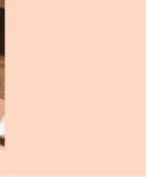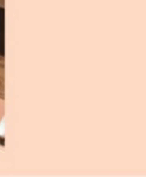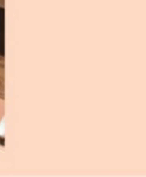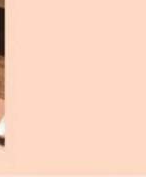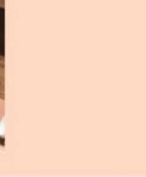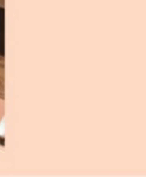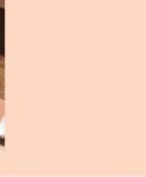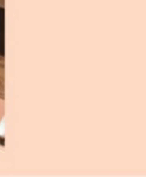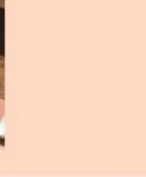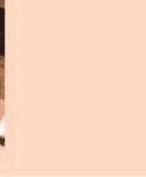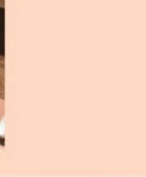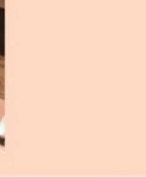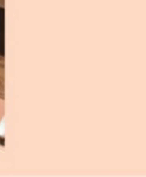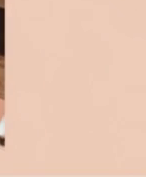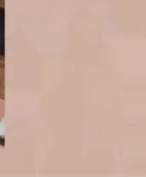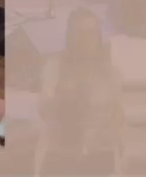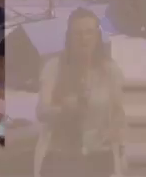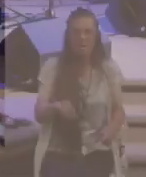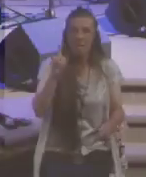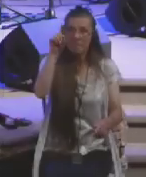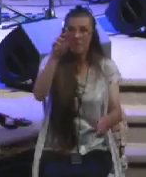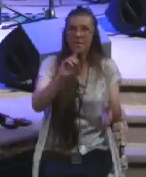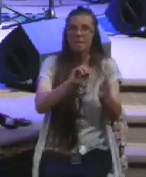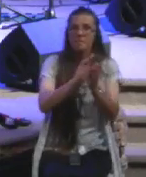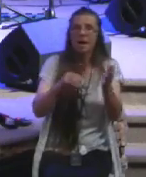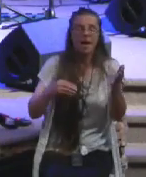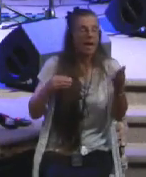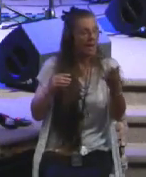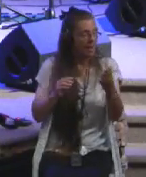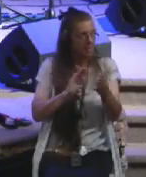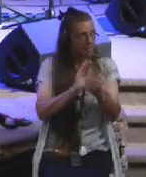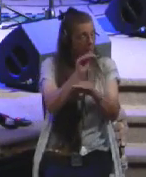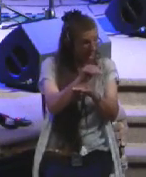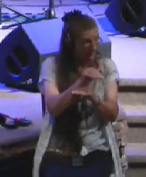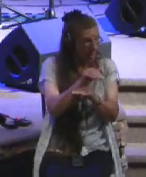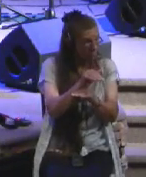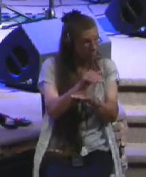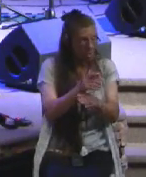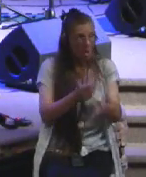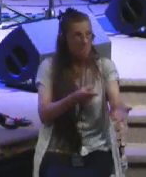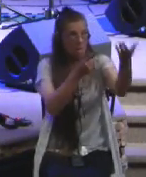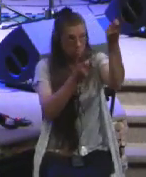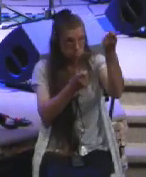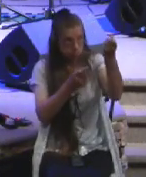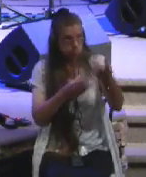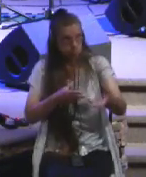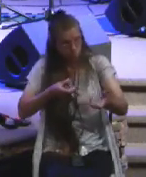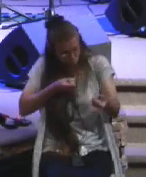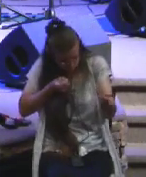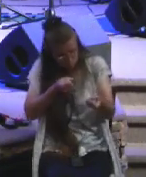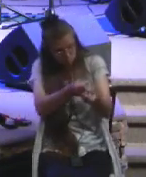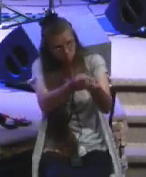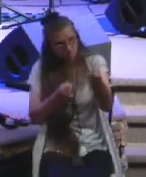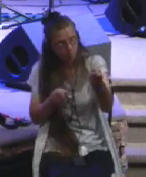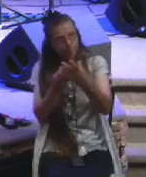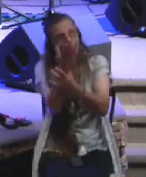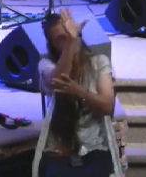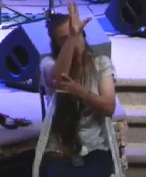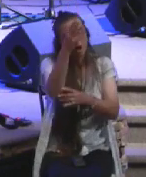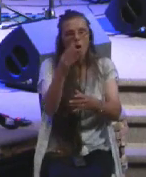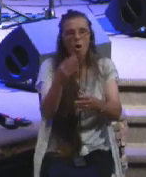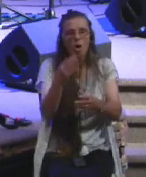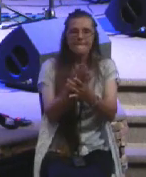out a coding system by day or by night, whether it was by rifle or cannon fire by day, whether it was a fire